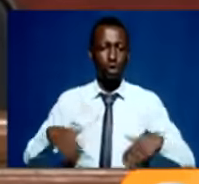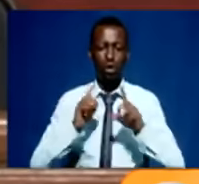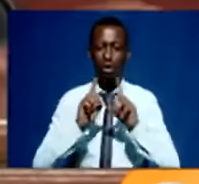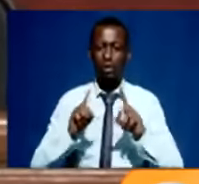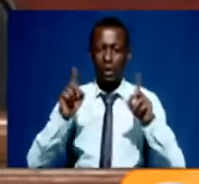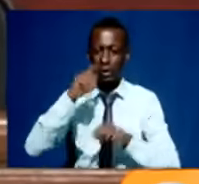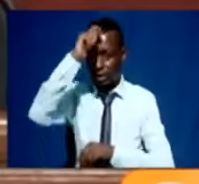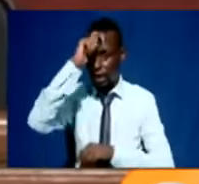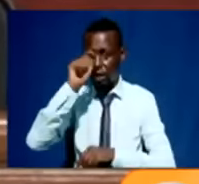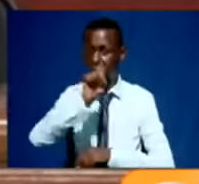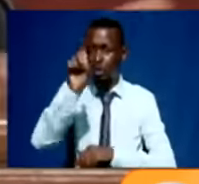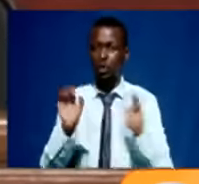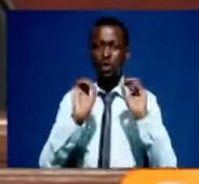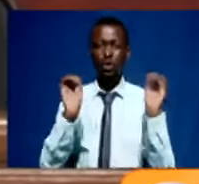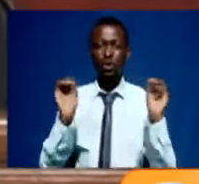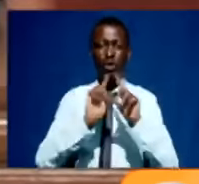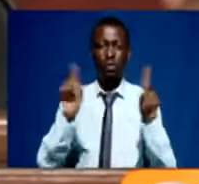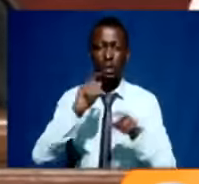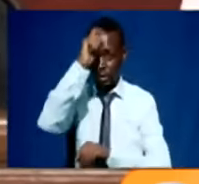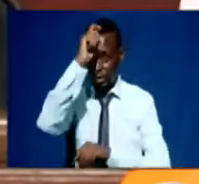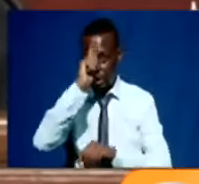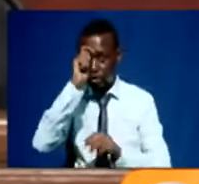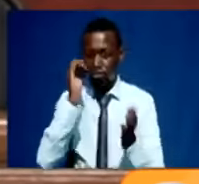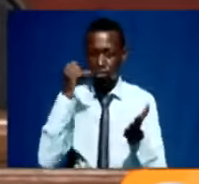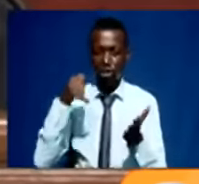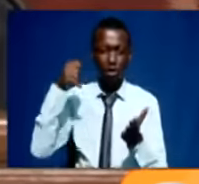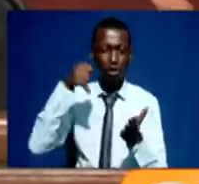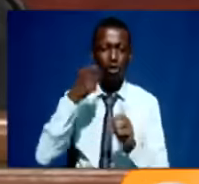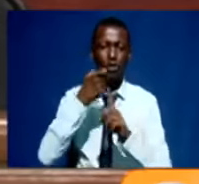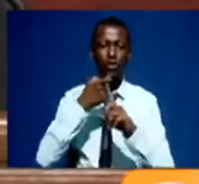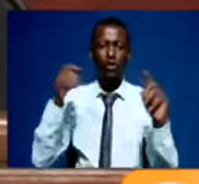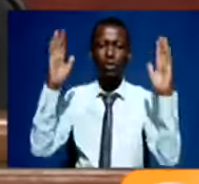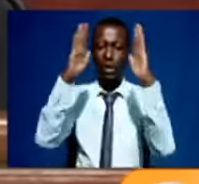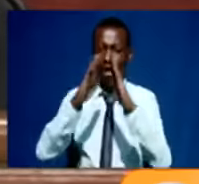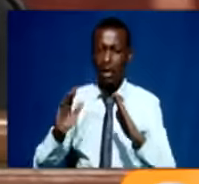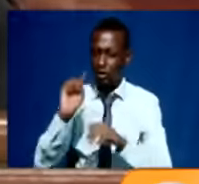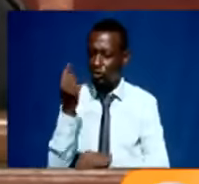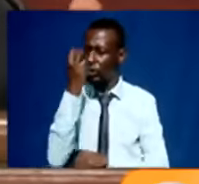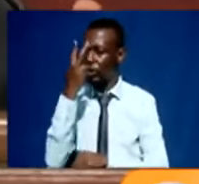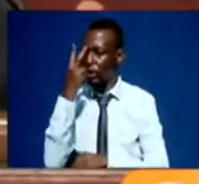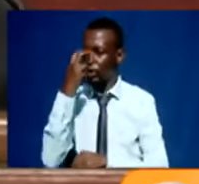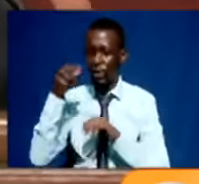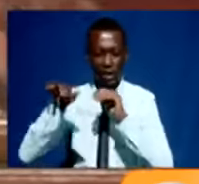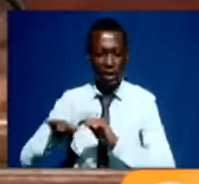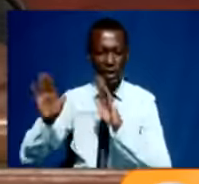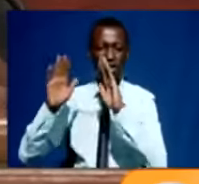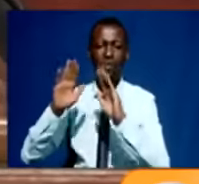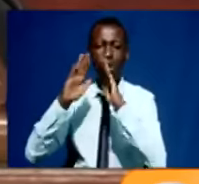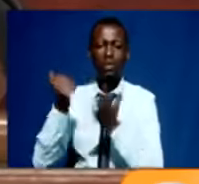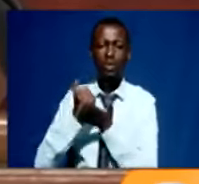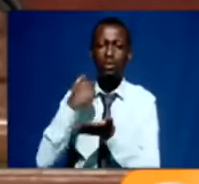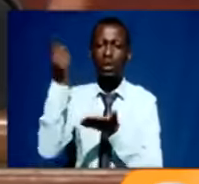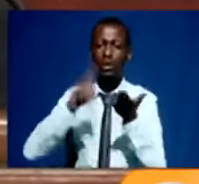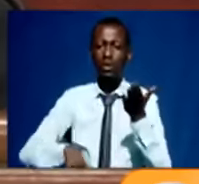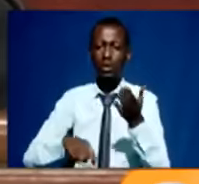maroon cap knits and joins right from the house where the first accused left. The house help says he wore a